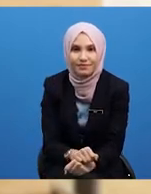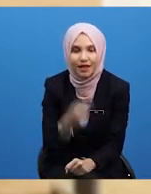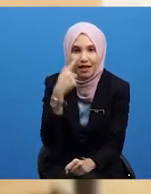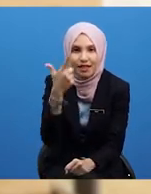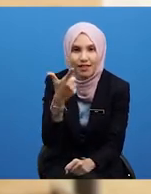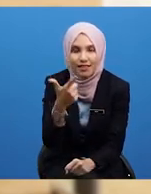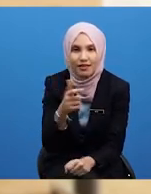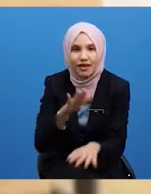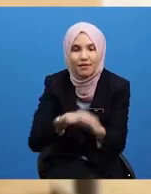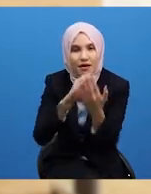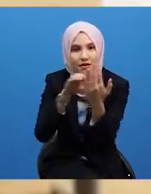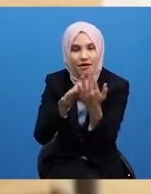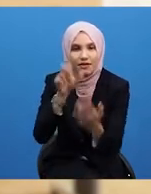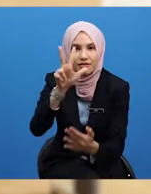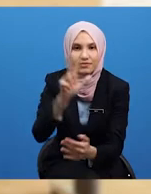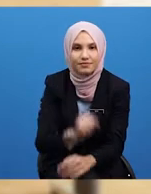Look at paragraph 3.